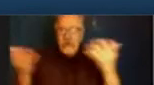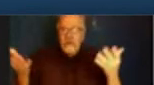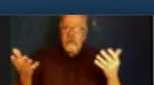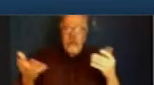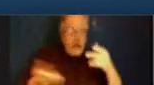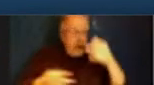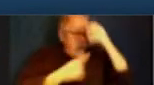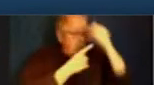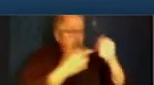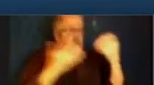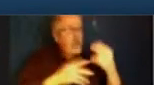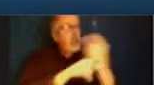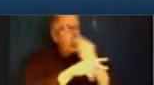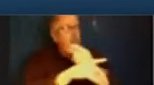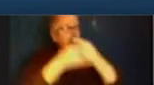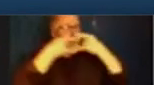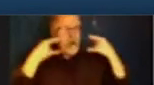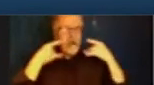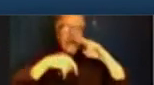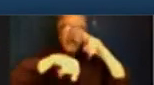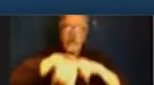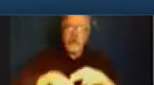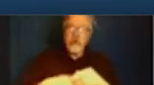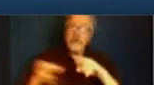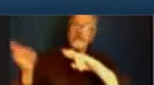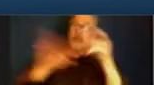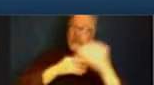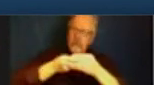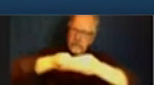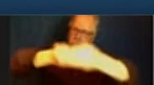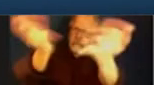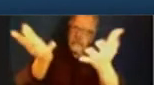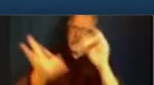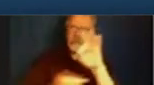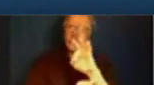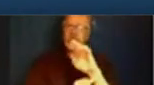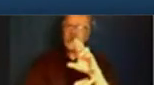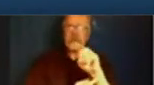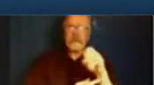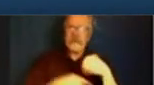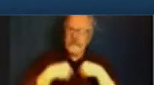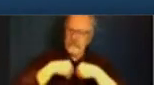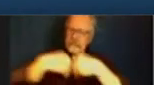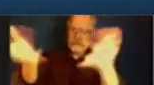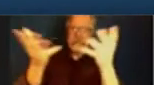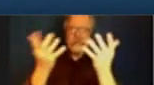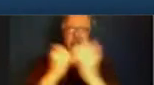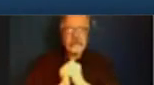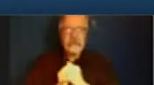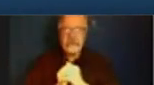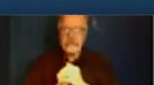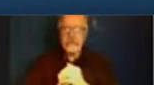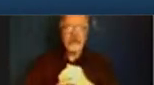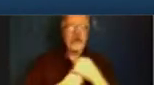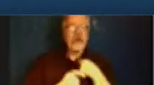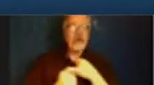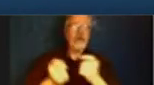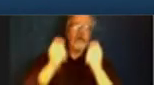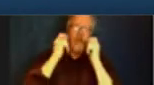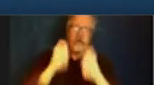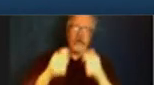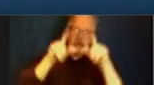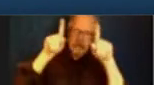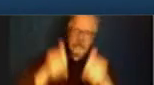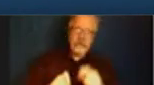broadly available to people free. We have rapid testing that is available. And we